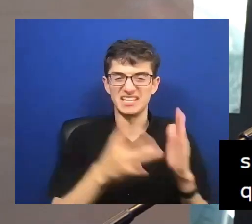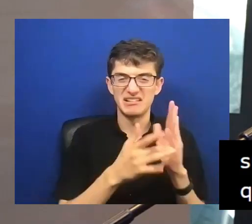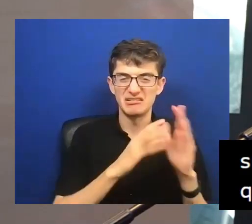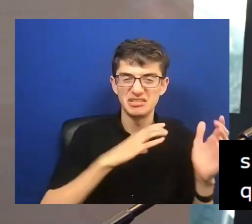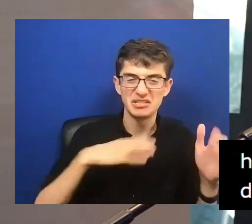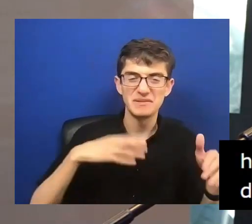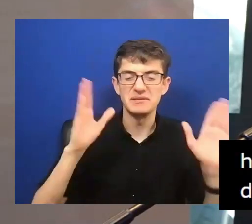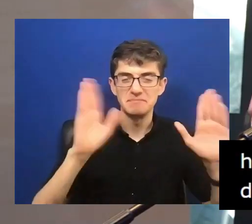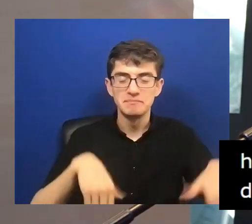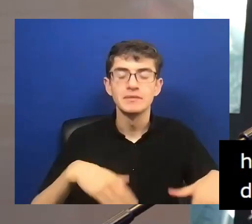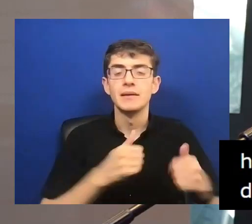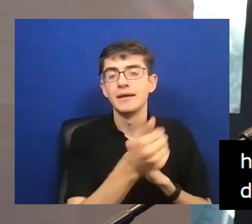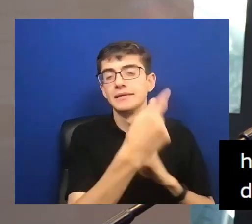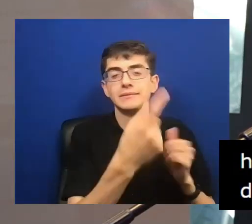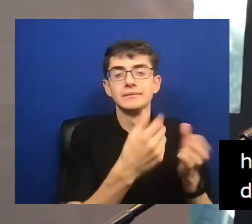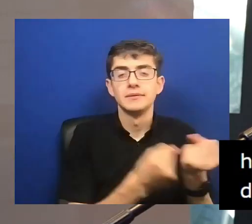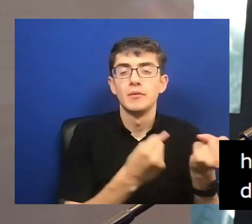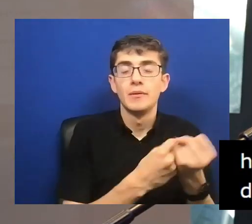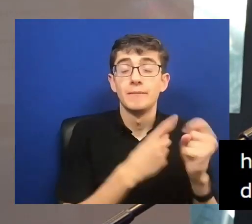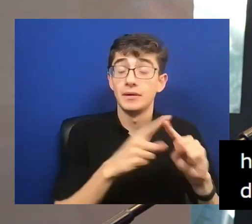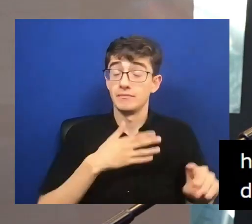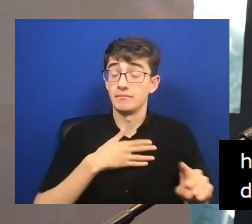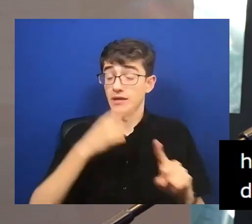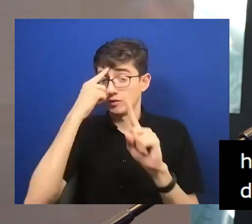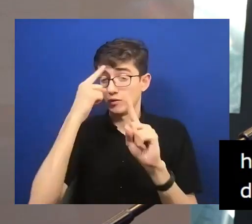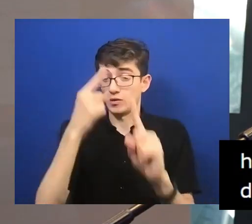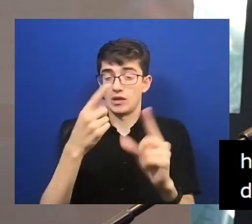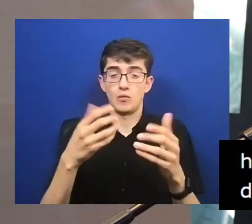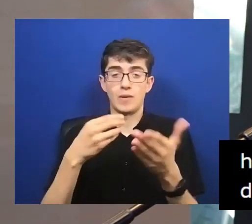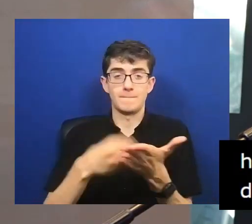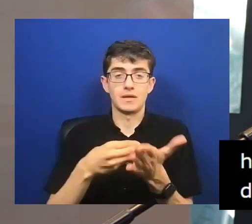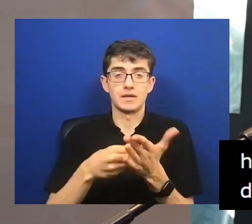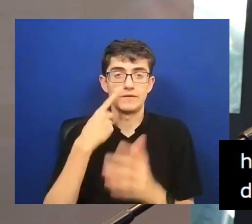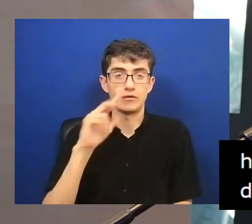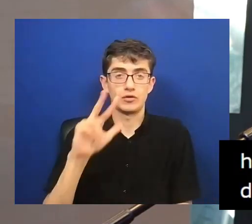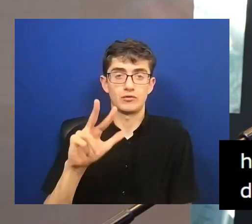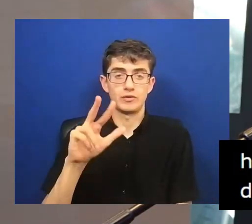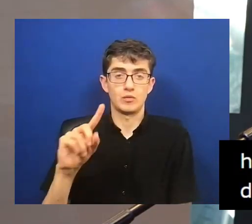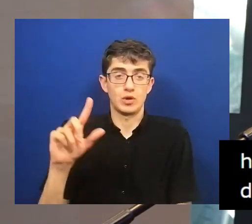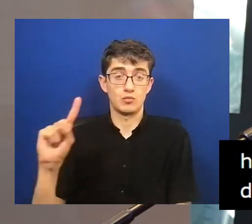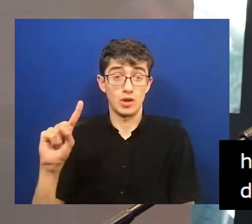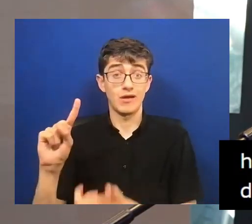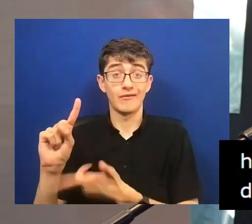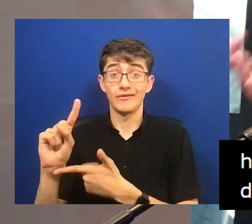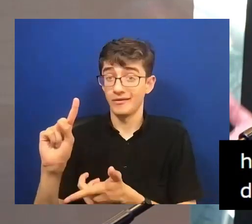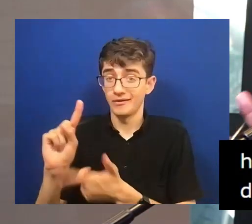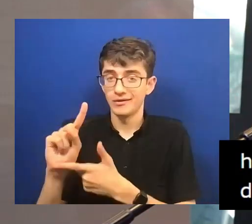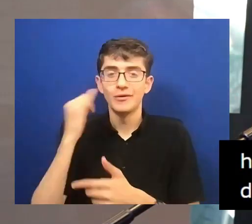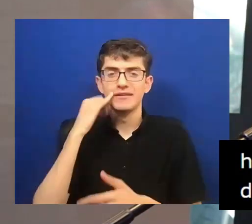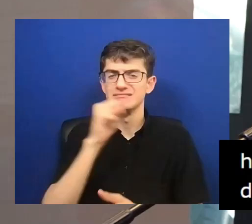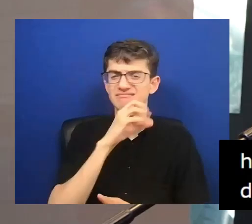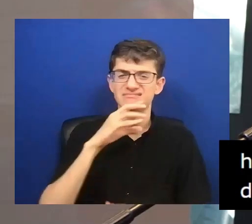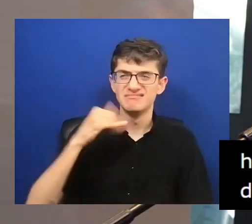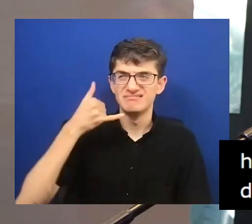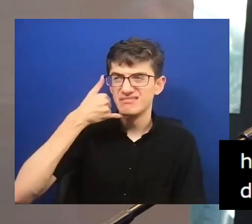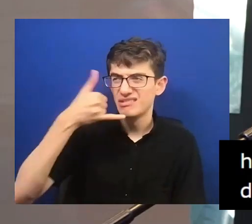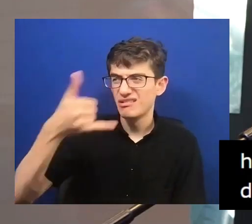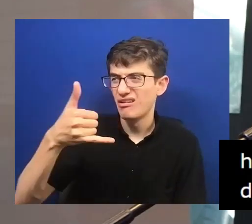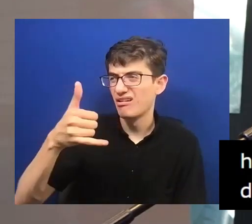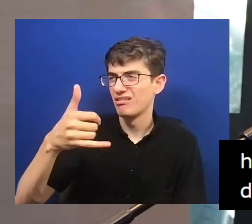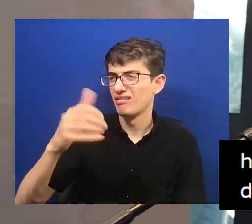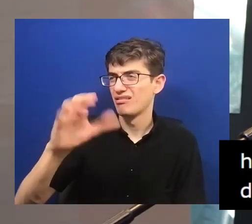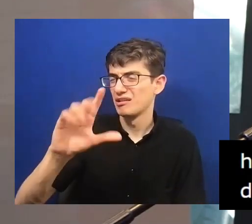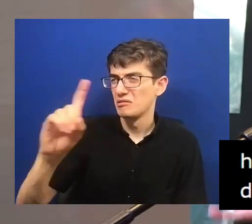way, I would have funding at 311 so that if a senior calls 311 and he or she cannot figure out what to